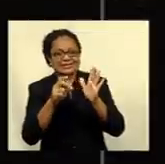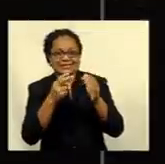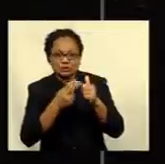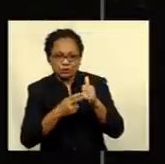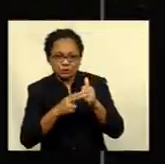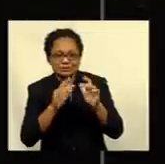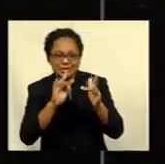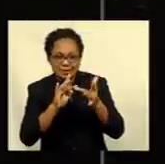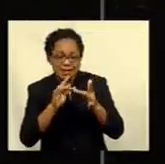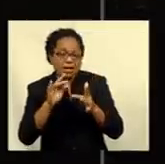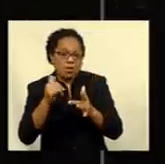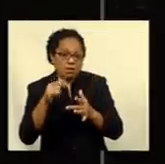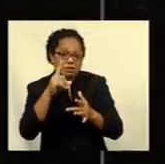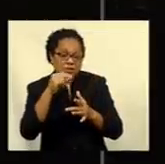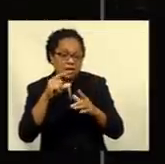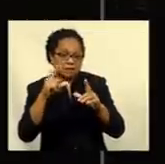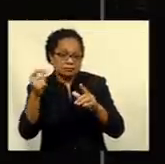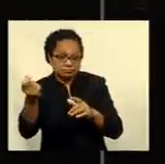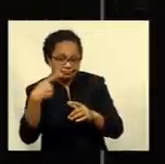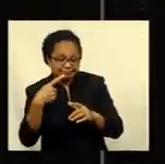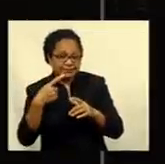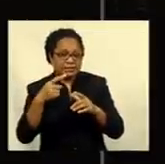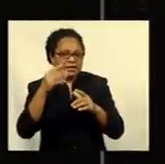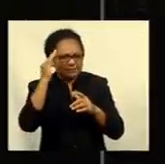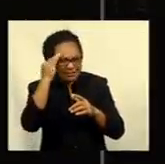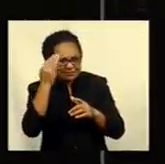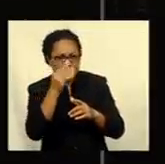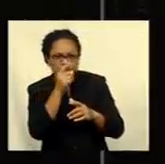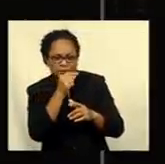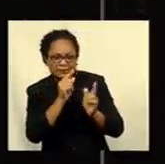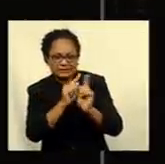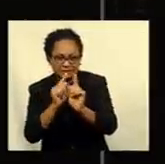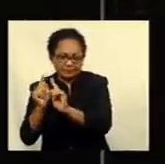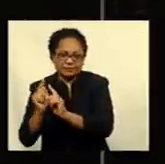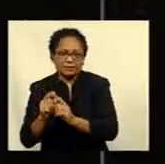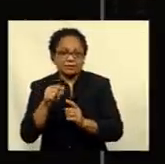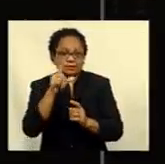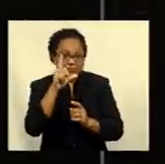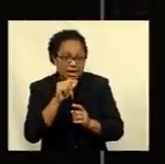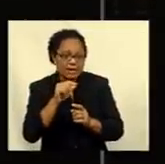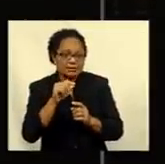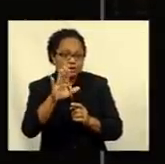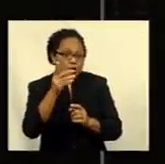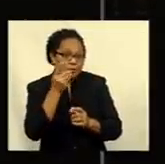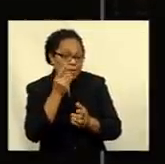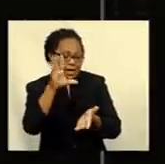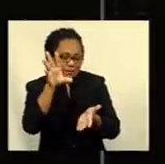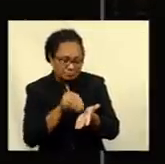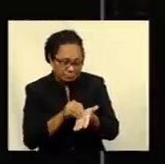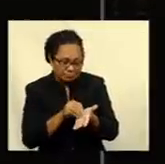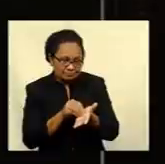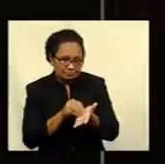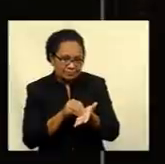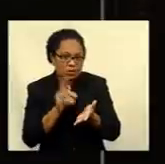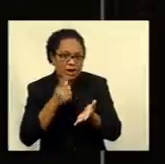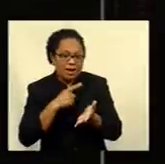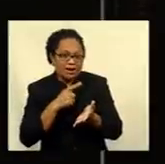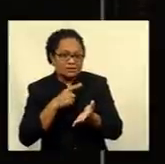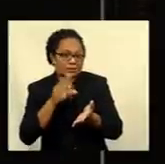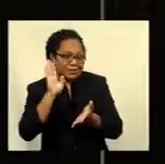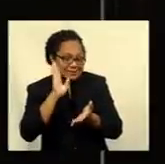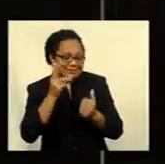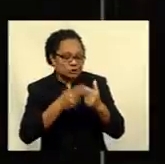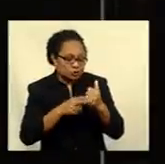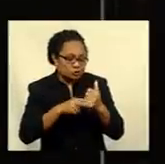fbcnews@fbc.com.fj or share it with us via our social media accounts. You can also download our FBC app to keep updated with the very latest in news and